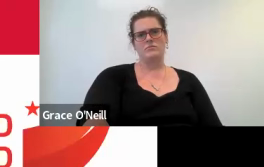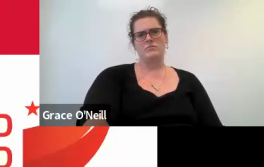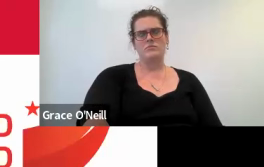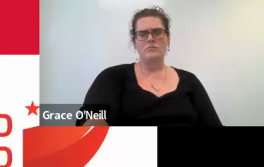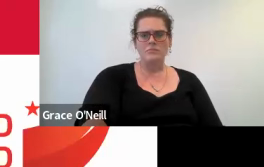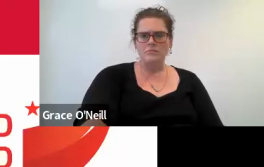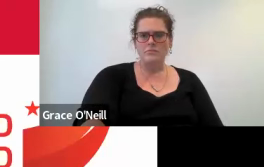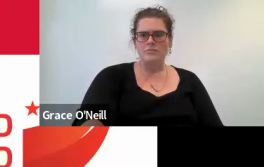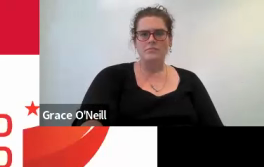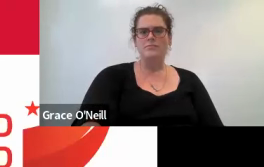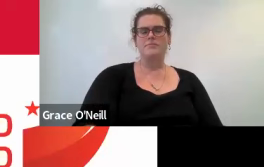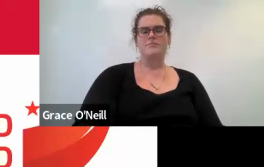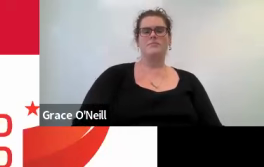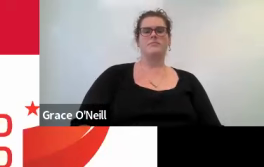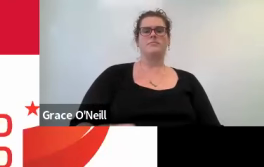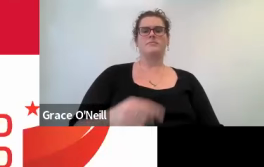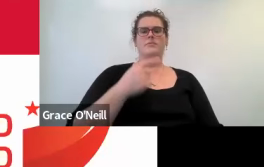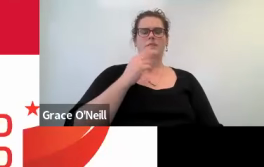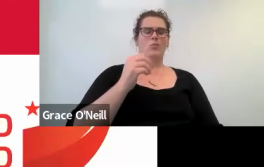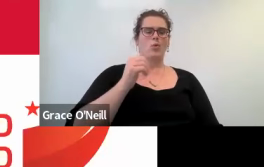So, next slide, please.